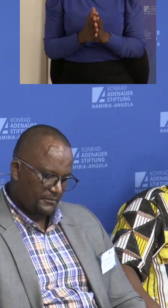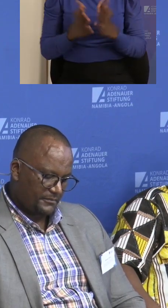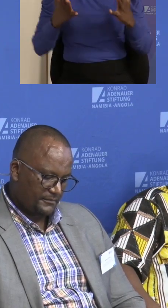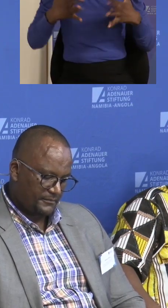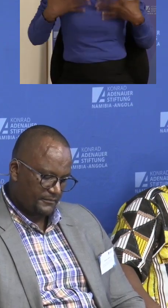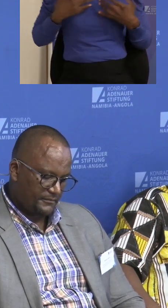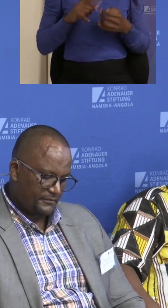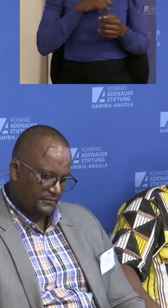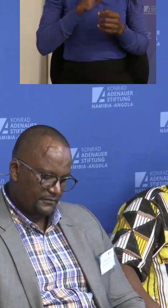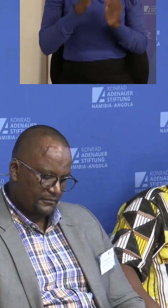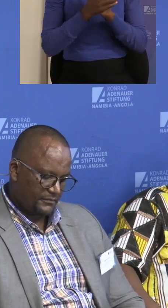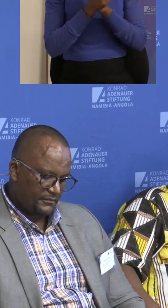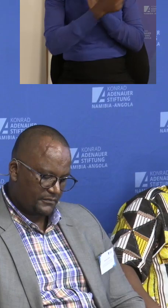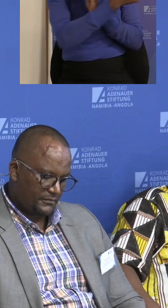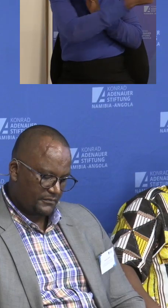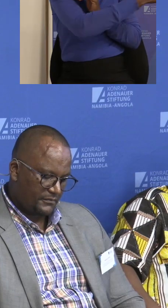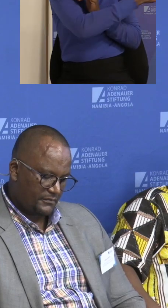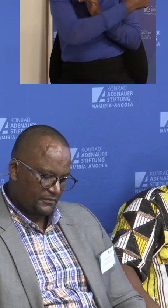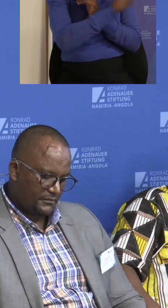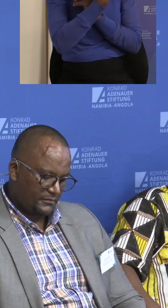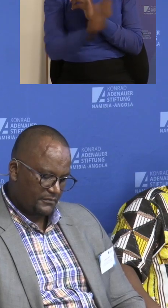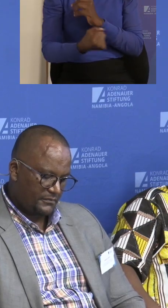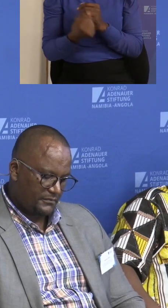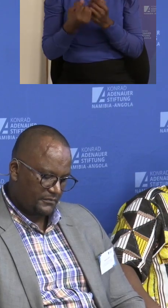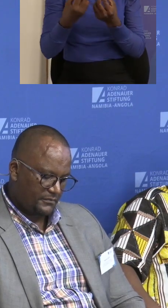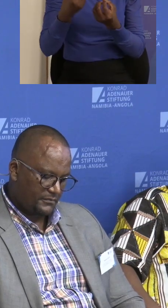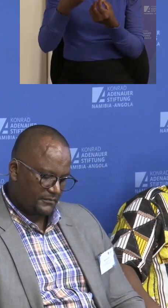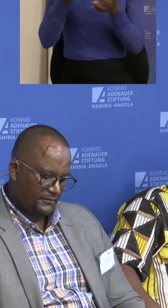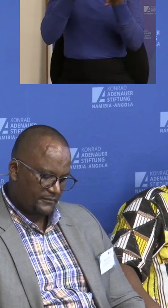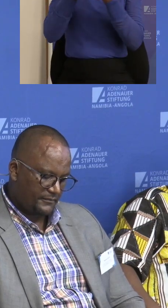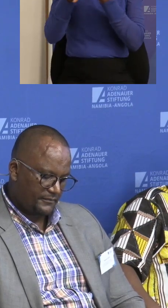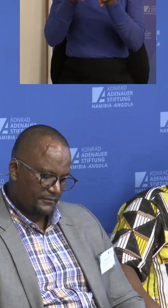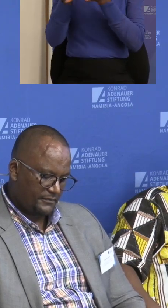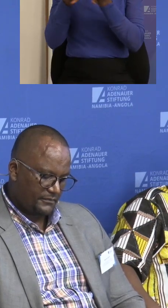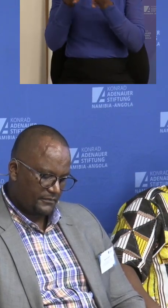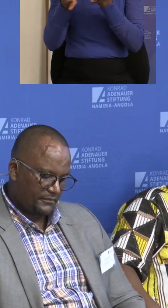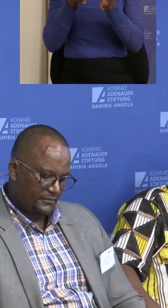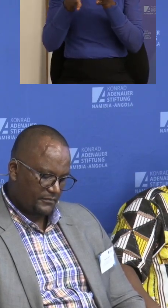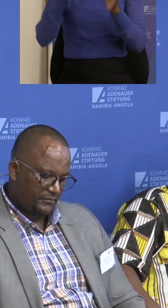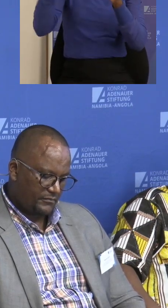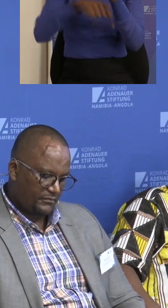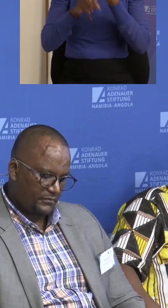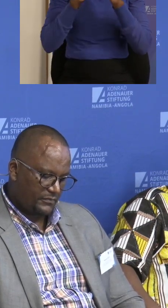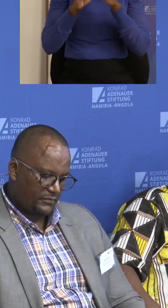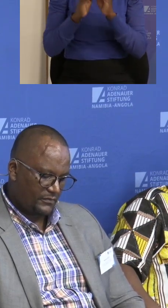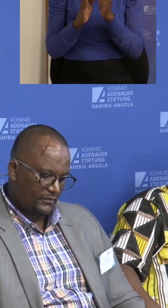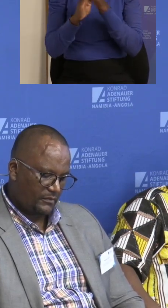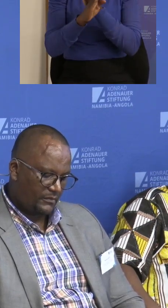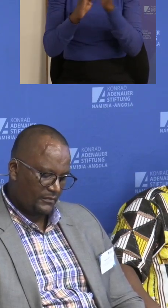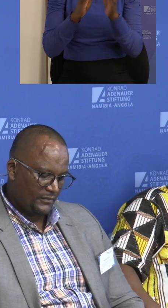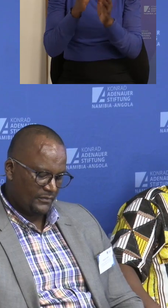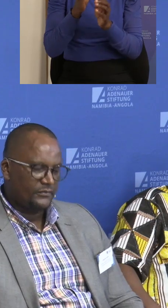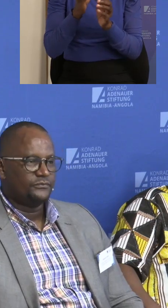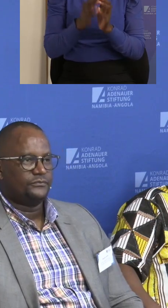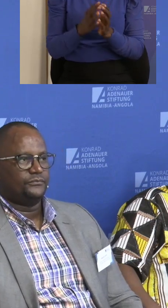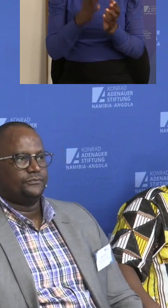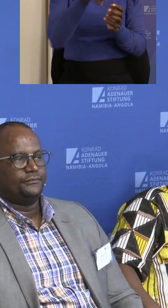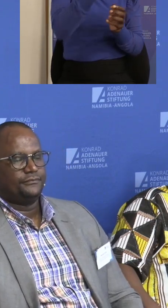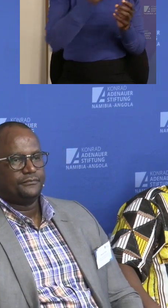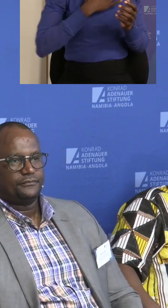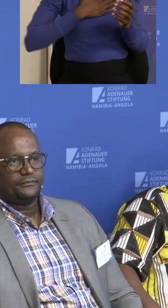the expert on my side to give us their input to the discussions and to guide us through. Feel free